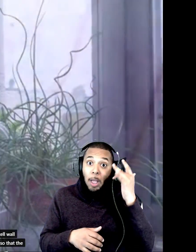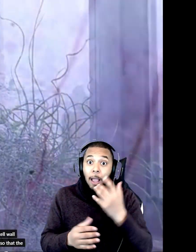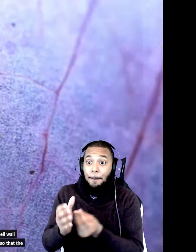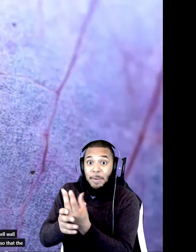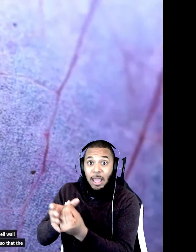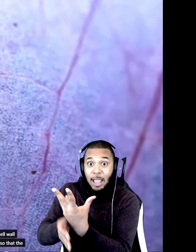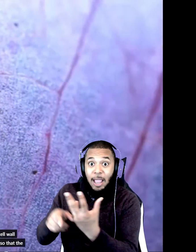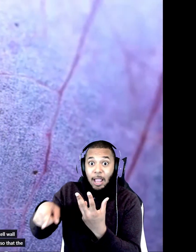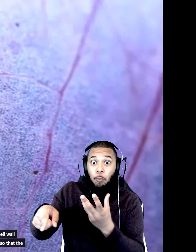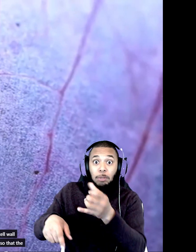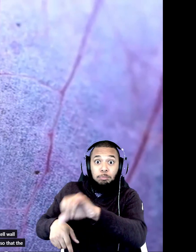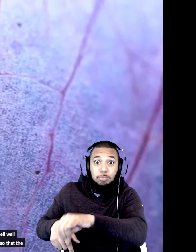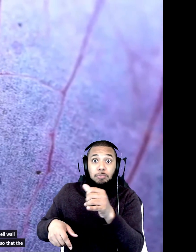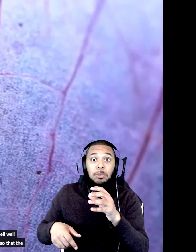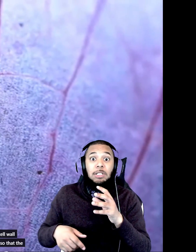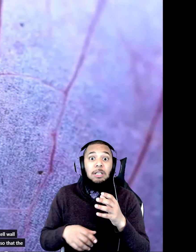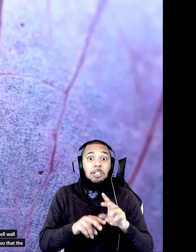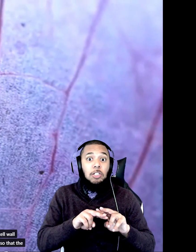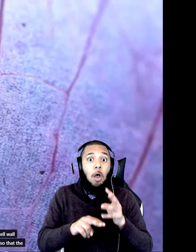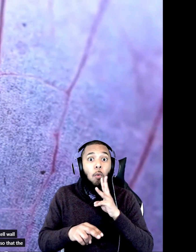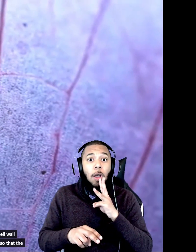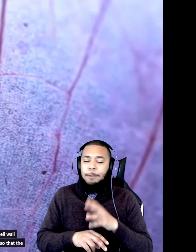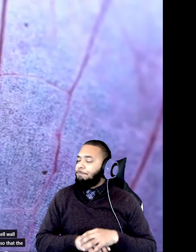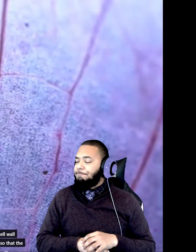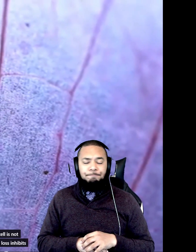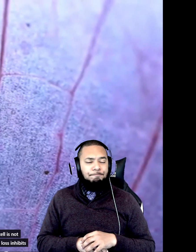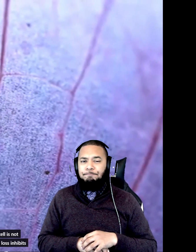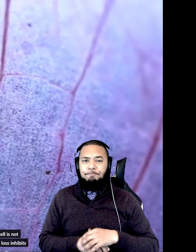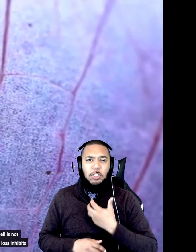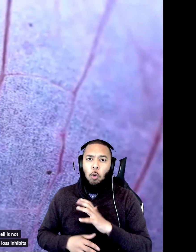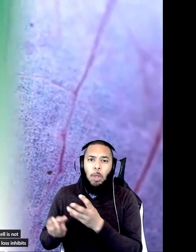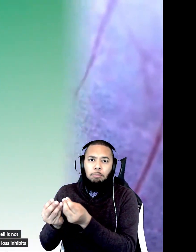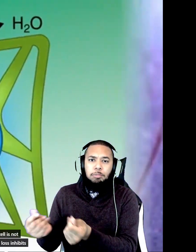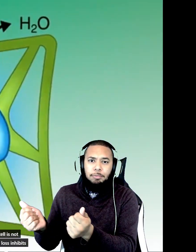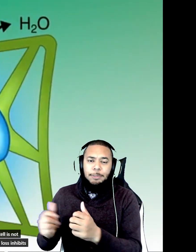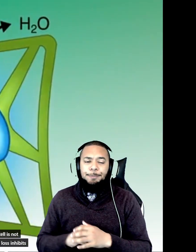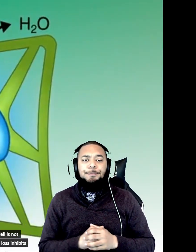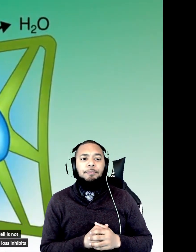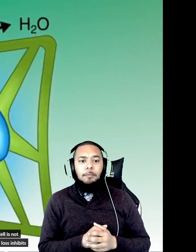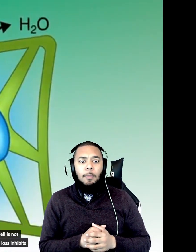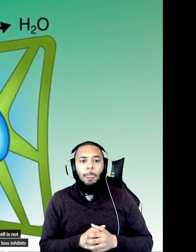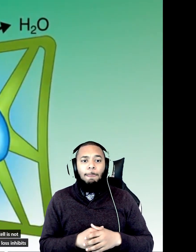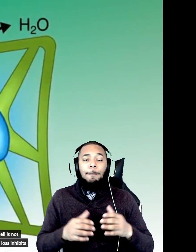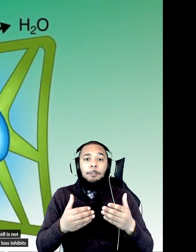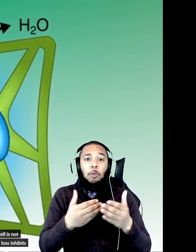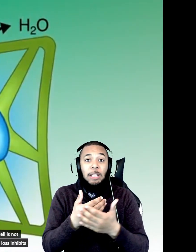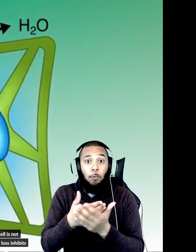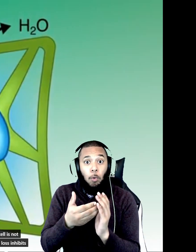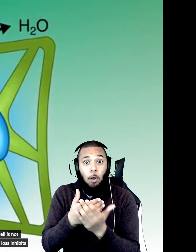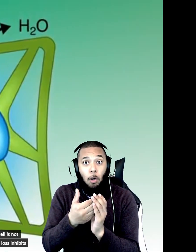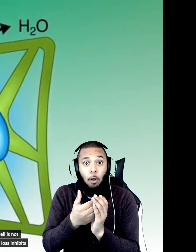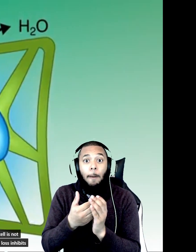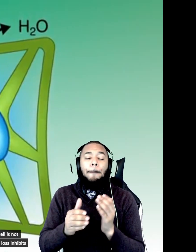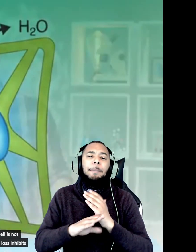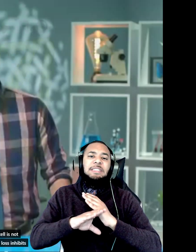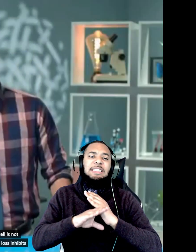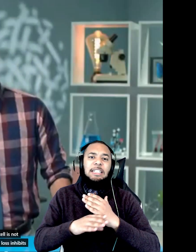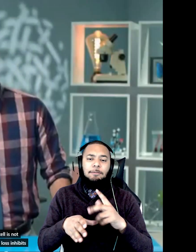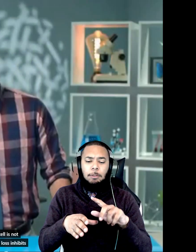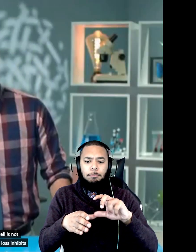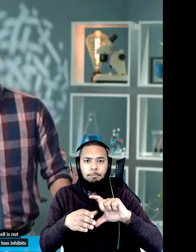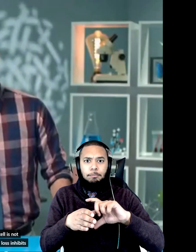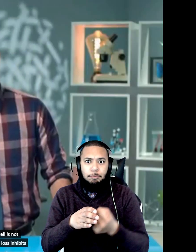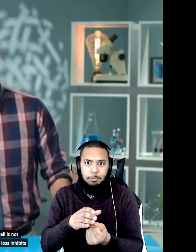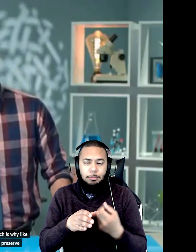cell. So the cell wall protects that and makes it so that the environment inside the cell is not hypertonic. So severe